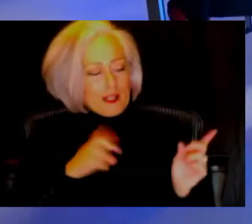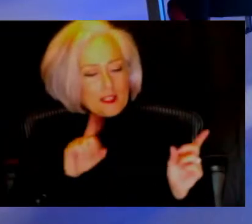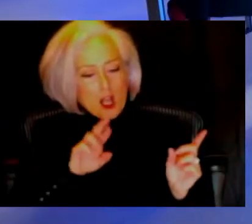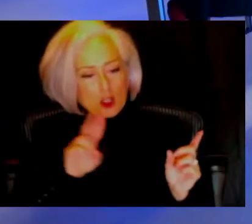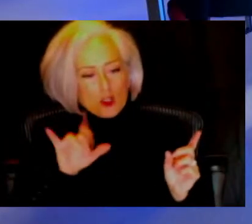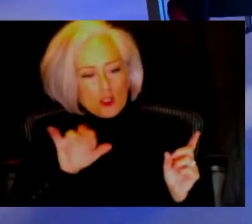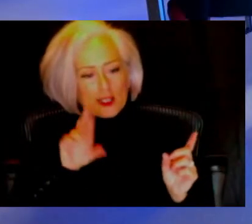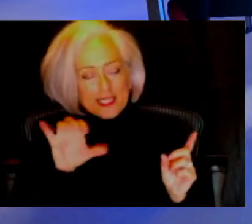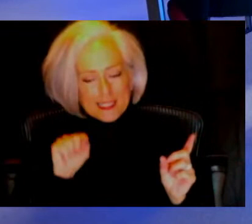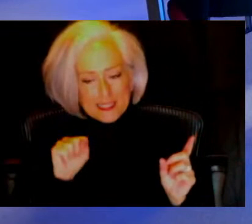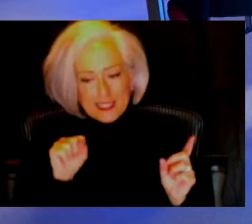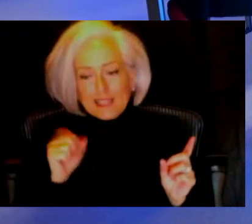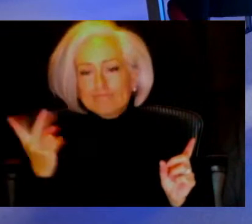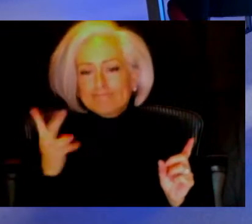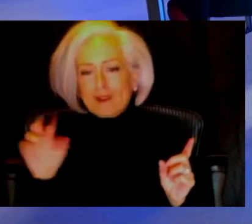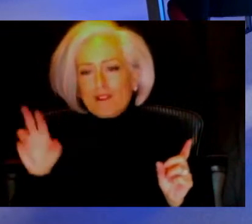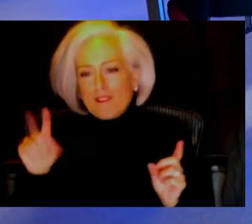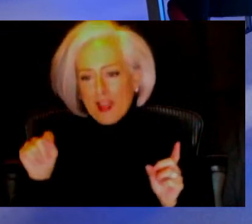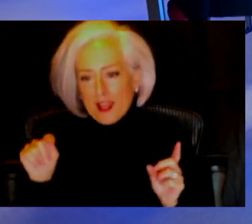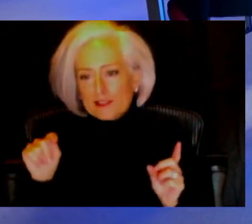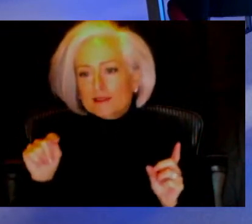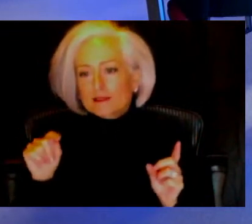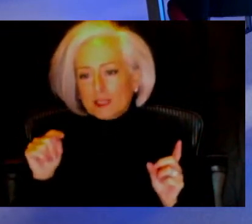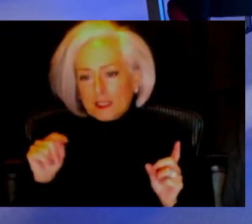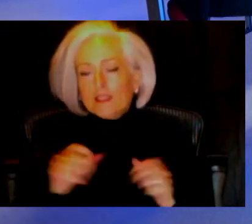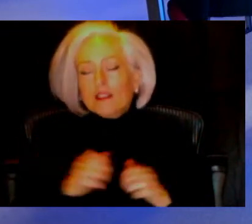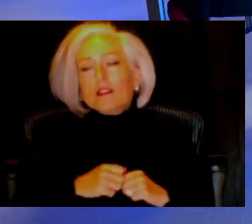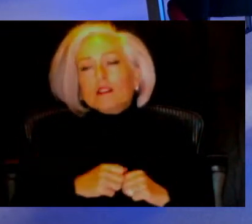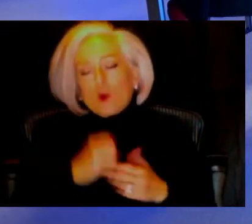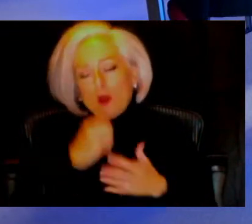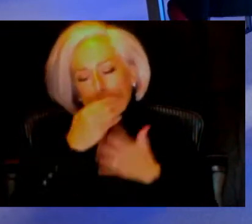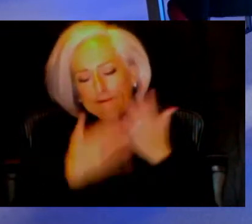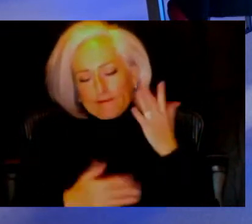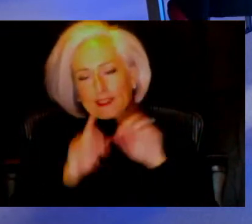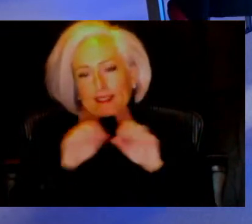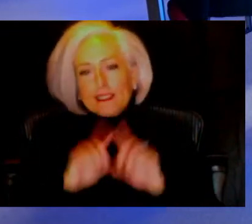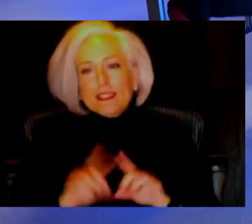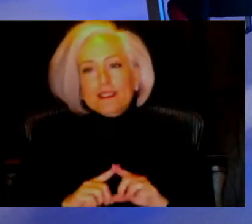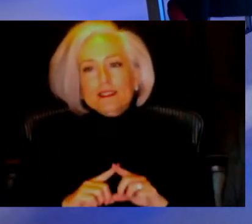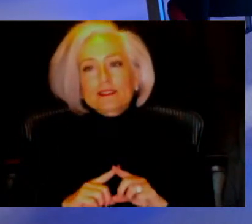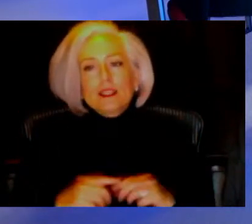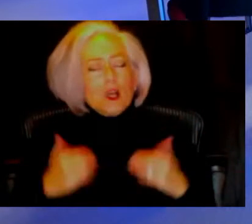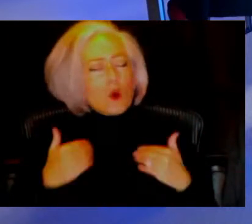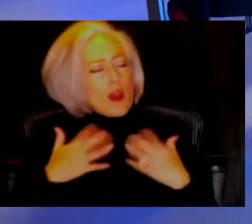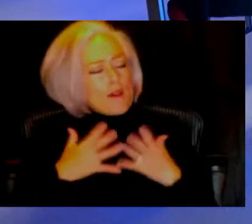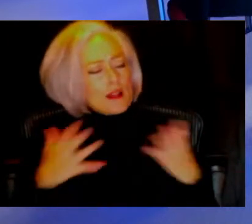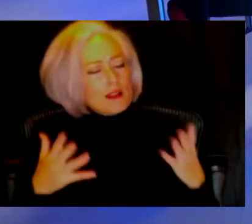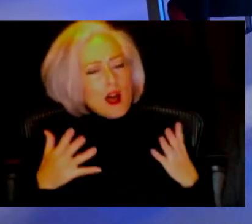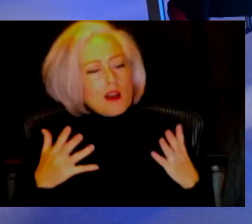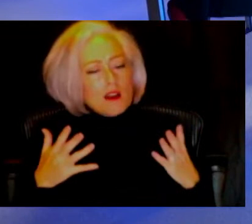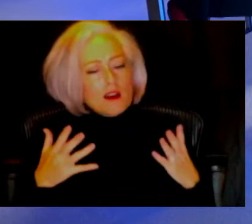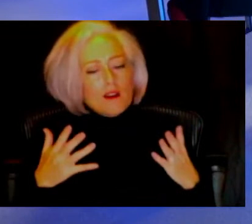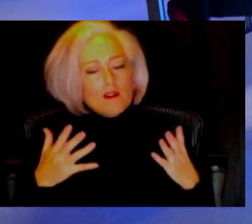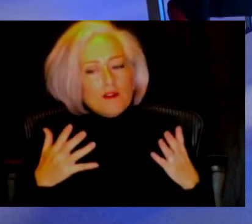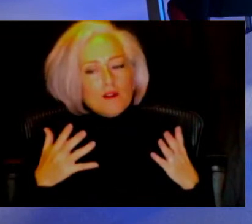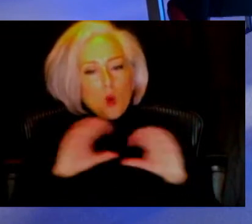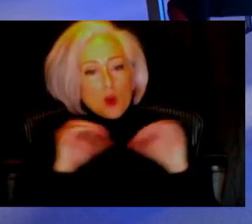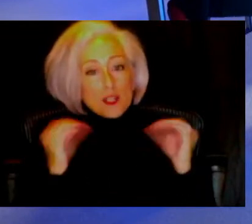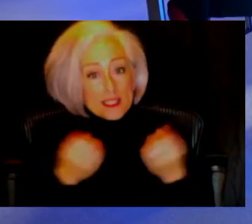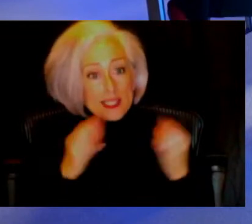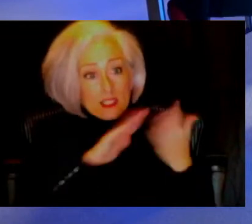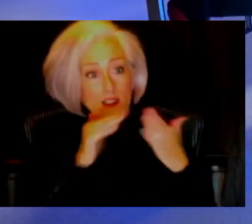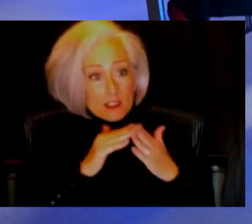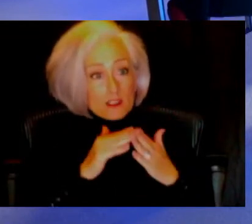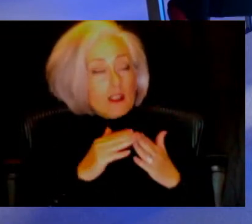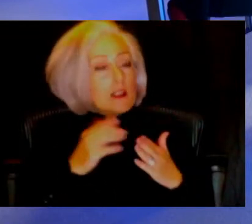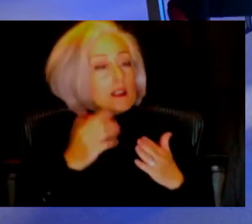Are there enough of these programs in our community? I think maybe if you're not a veteran, you don't know a veteran, you didn't grow up around veterans, you